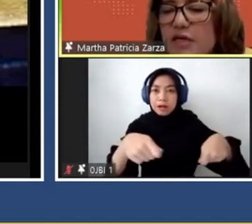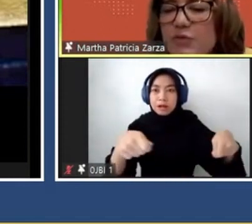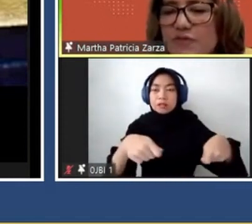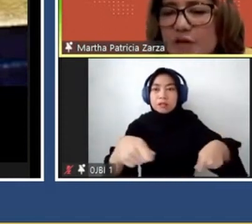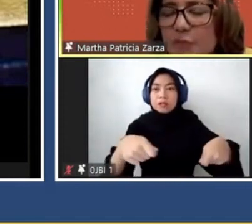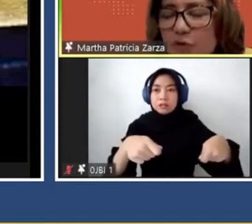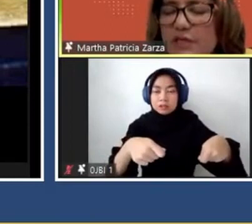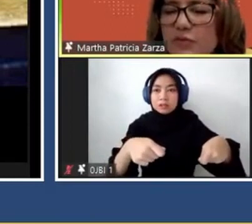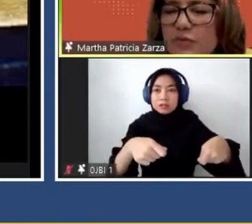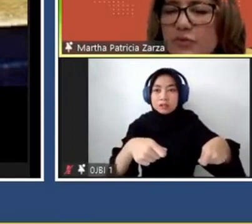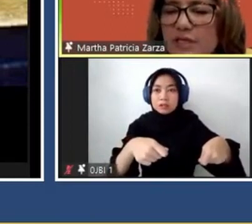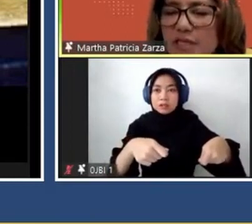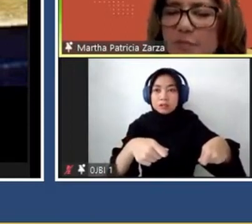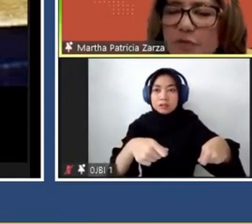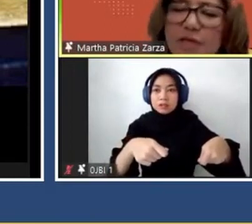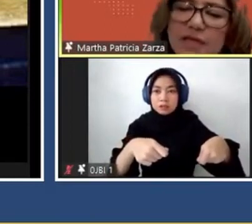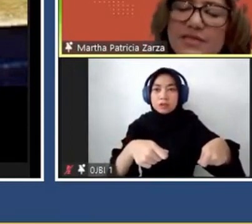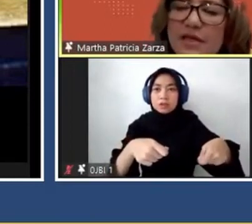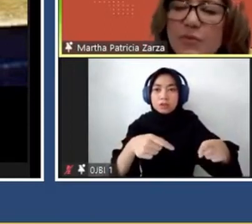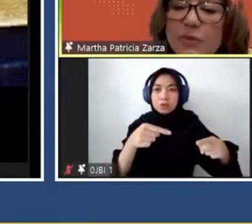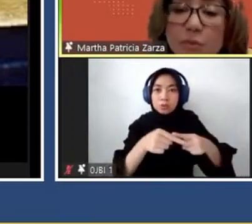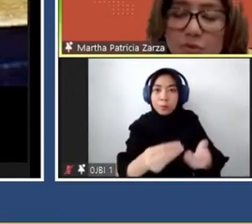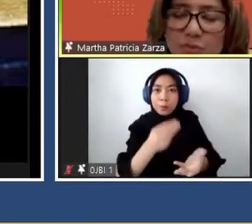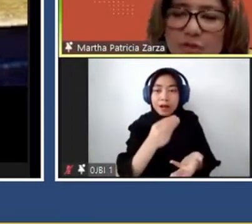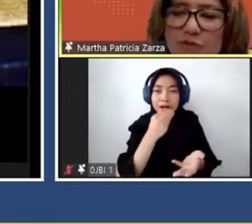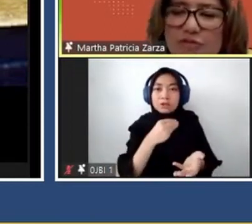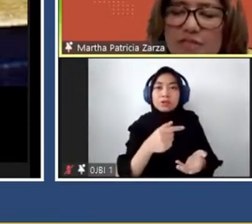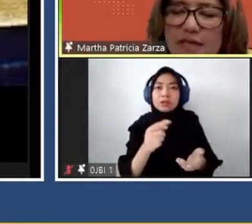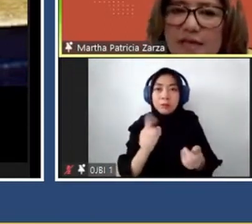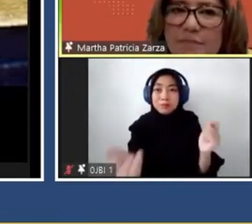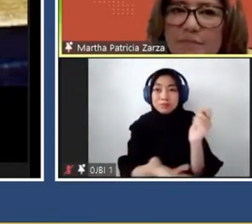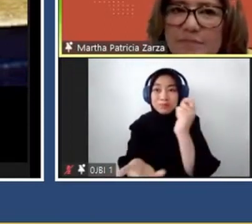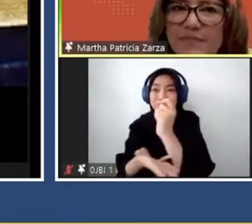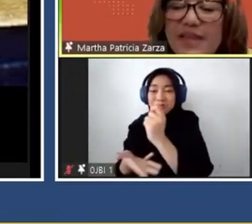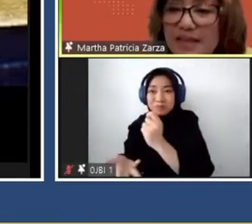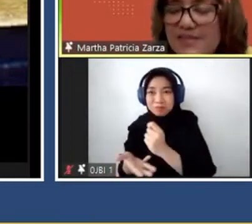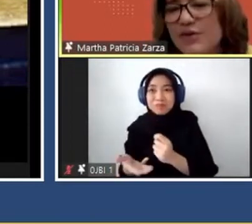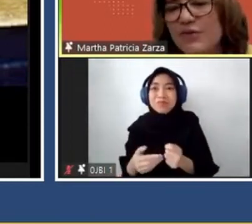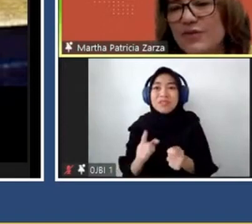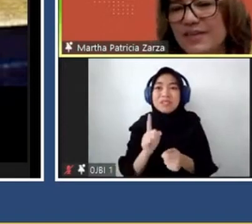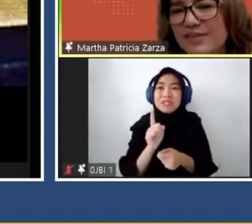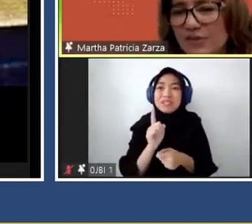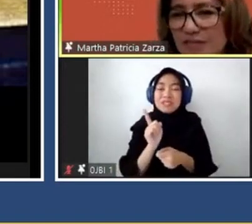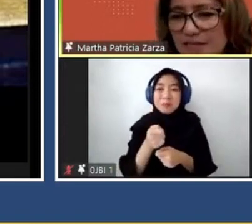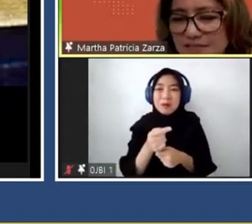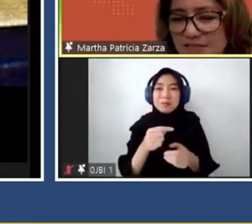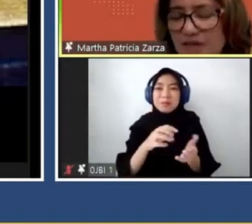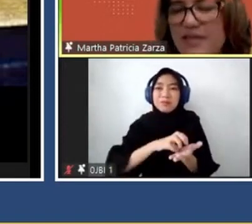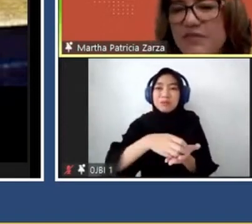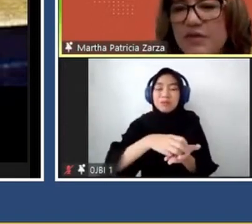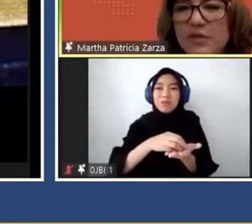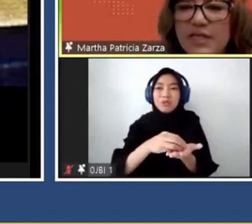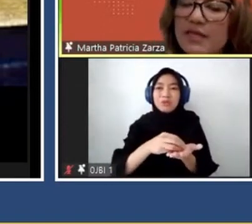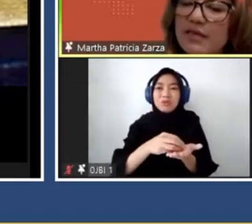tortillas, it was very important to keep doing it with wood because the taste of the tortillas is